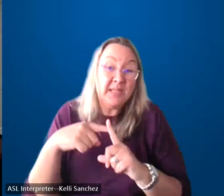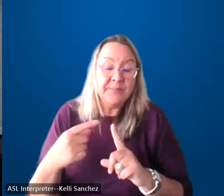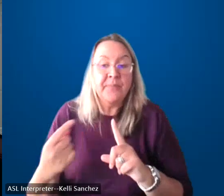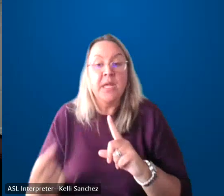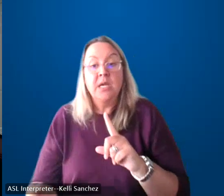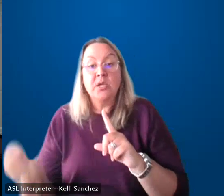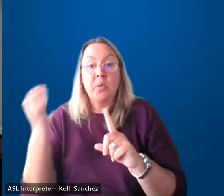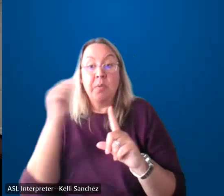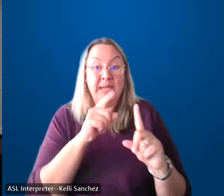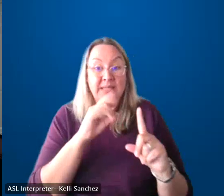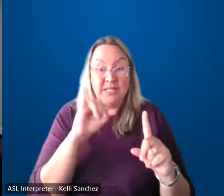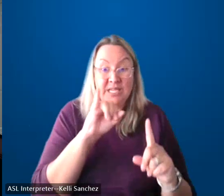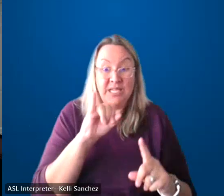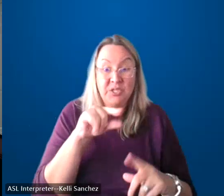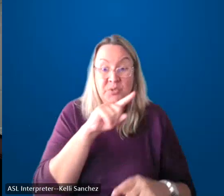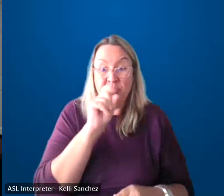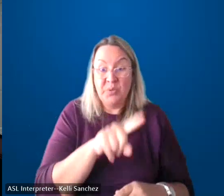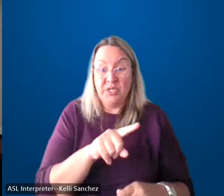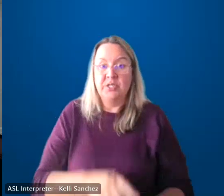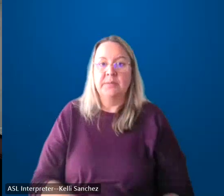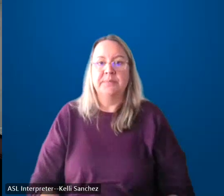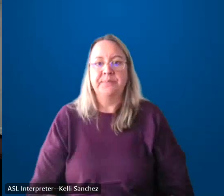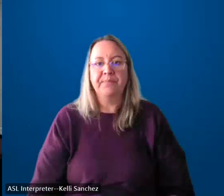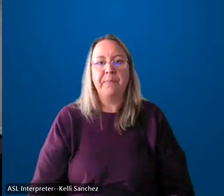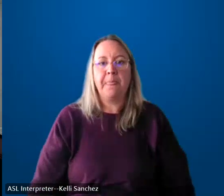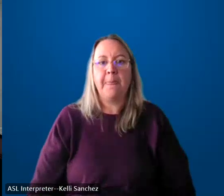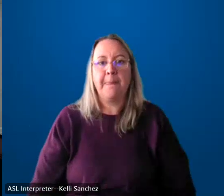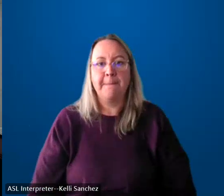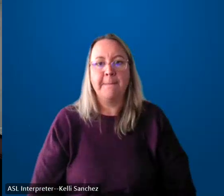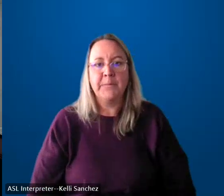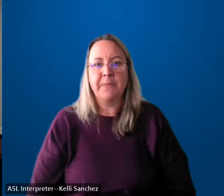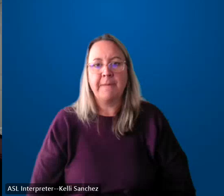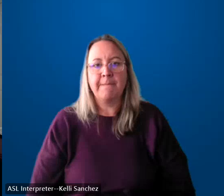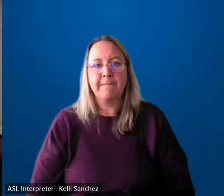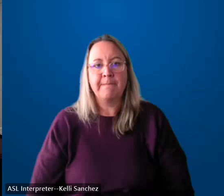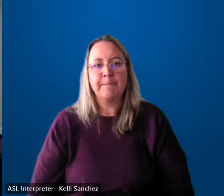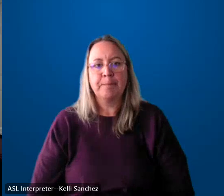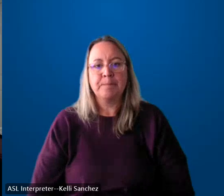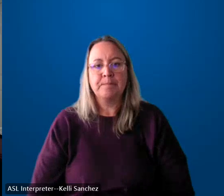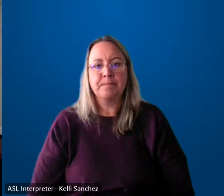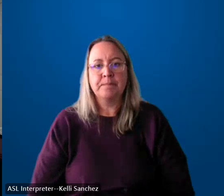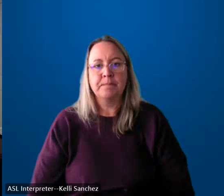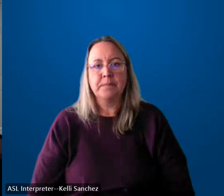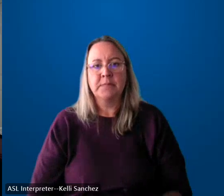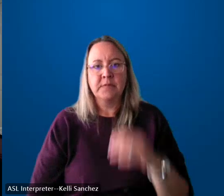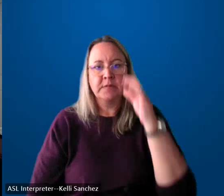the insurance question that we were, kind of starting with,